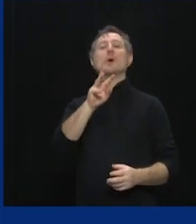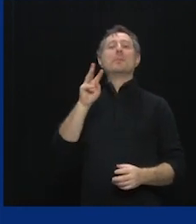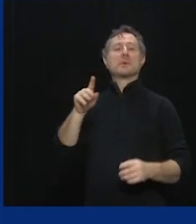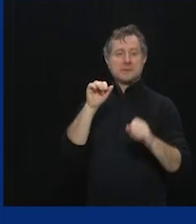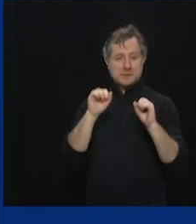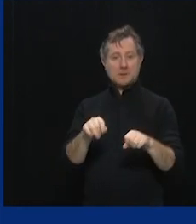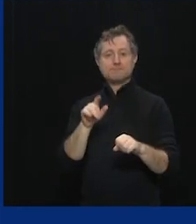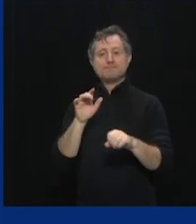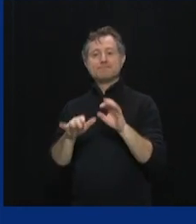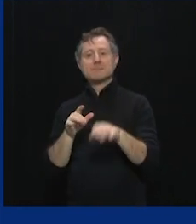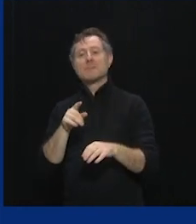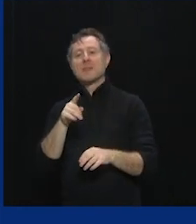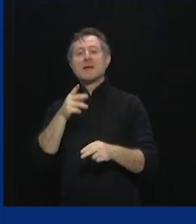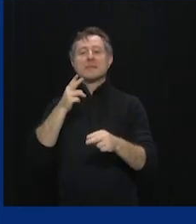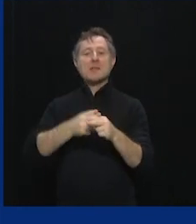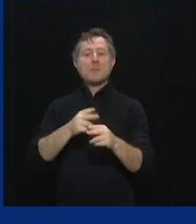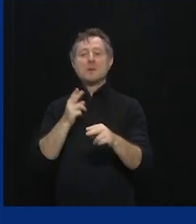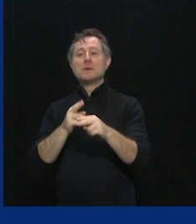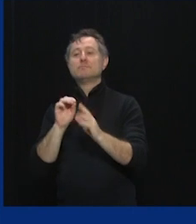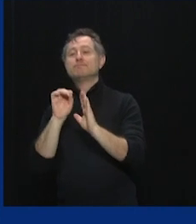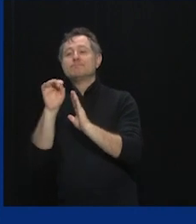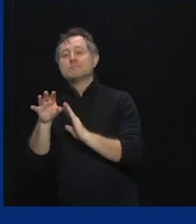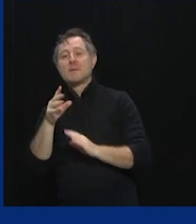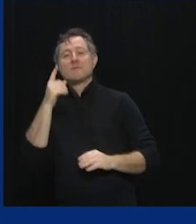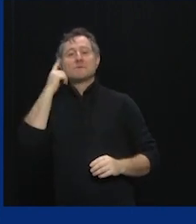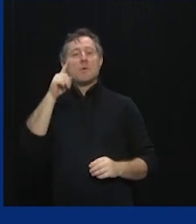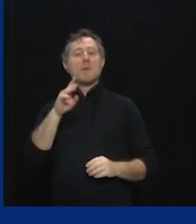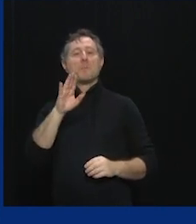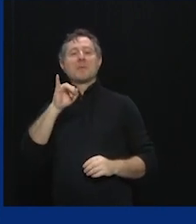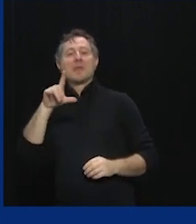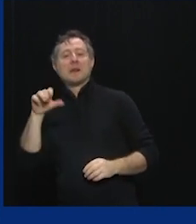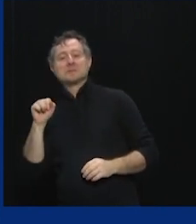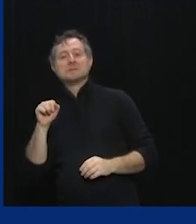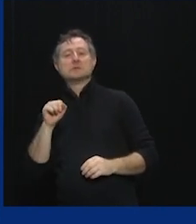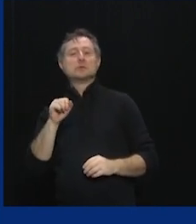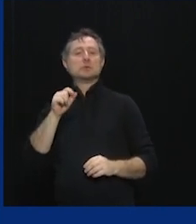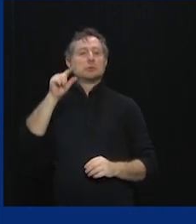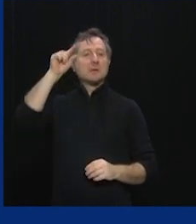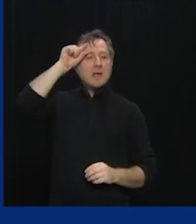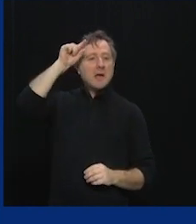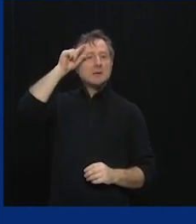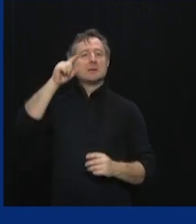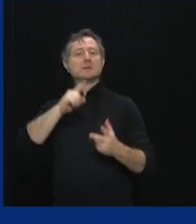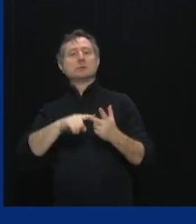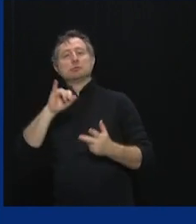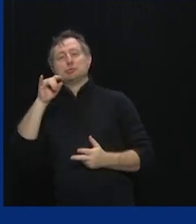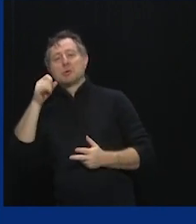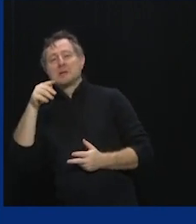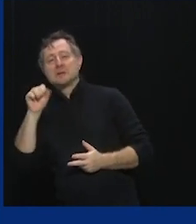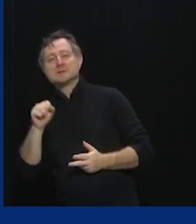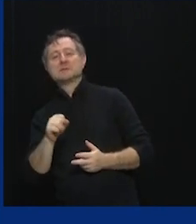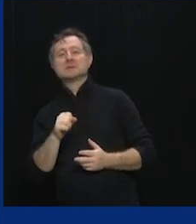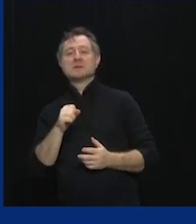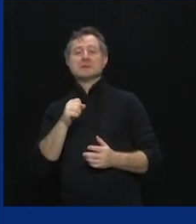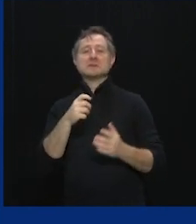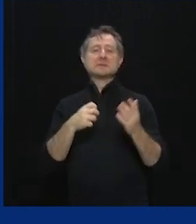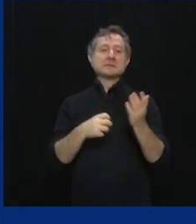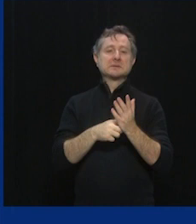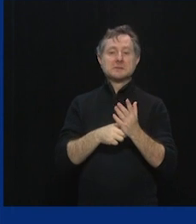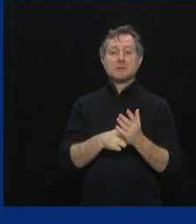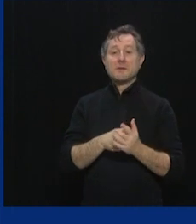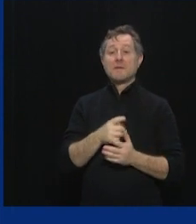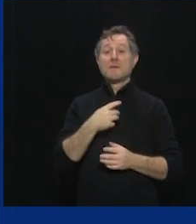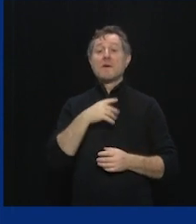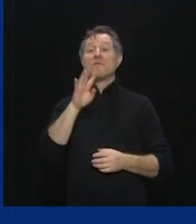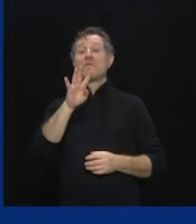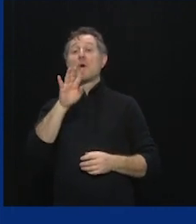and tickets and exclusive VIP experiences. So we have 41 winners so far, and I want to show you a couple of our